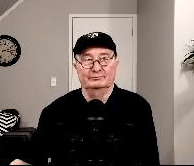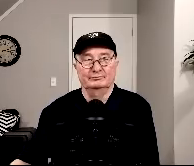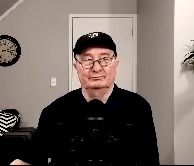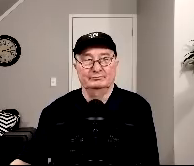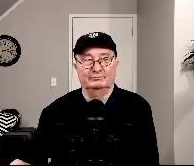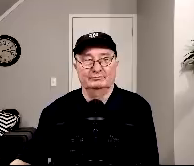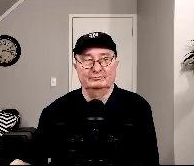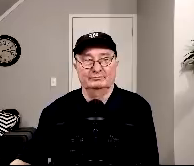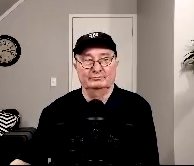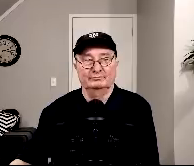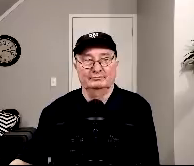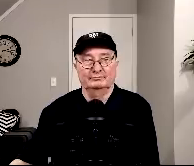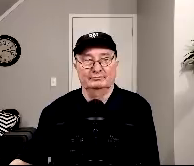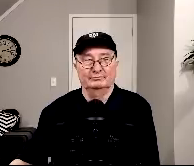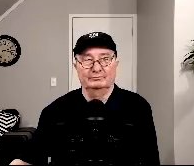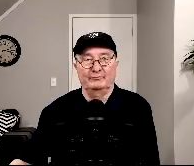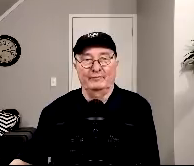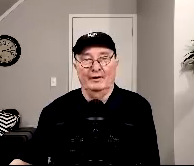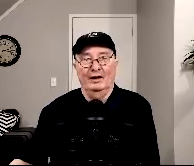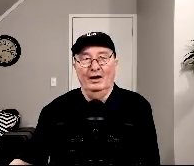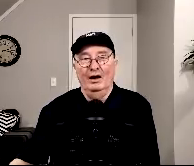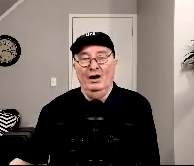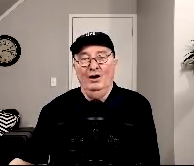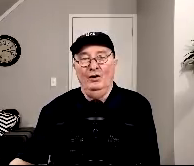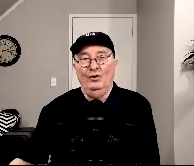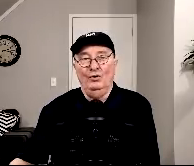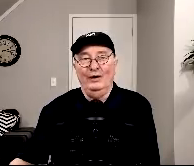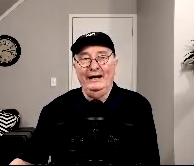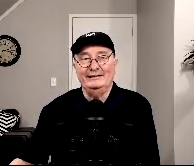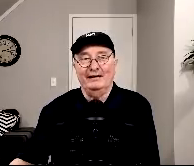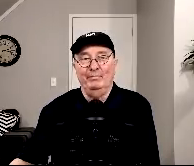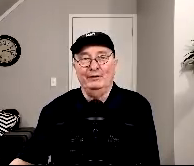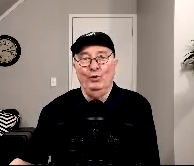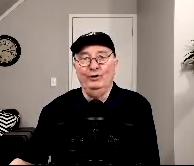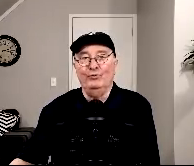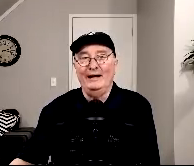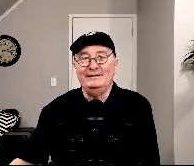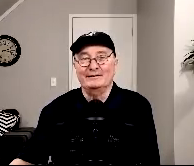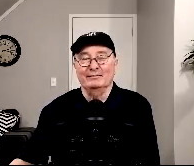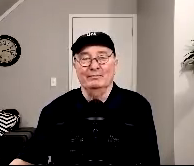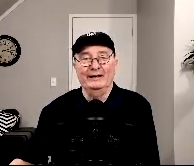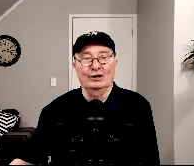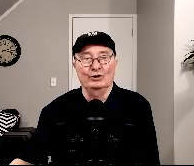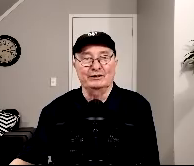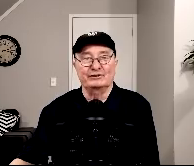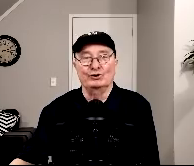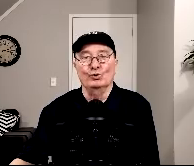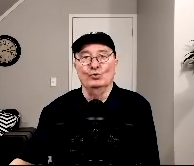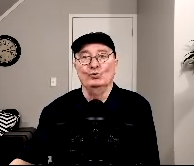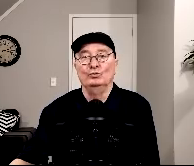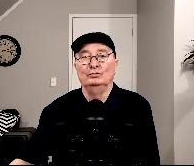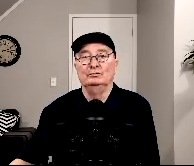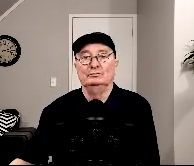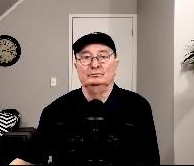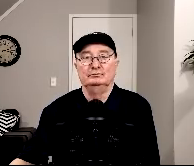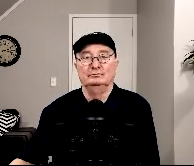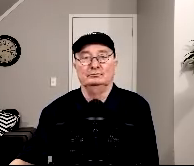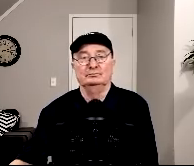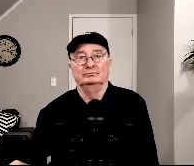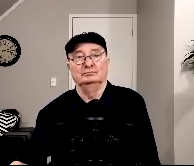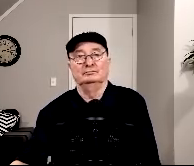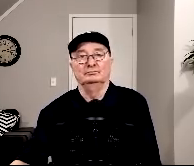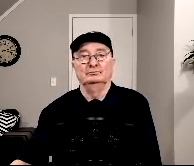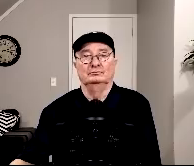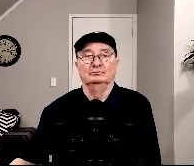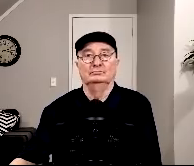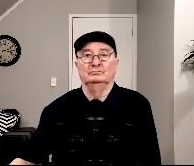people aren't standing up for indigenous peoples. Oh, here's that big word, racism, he learnt at school. And black